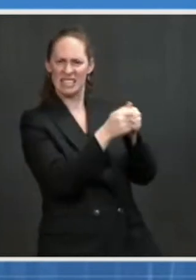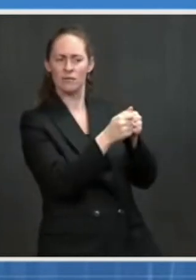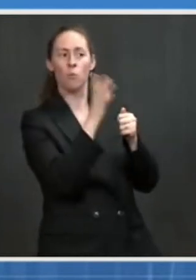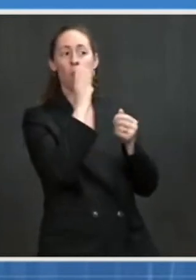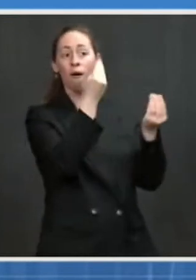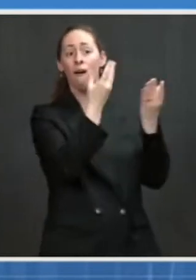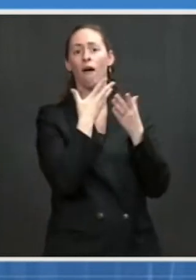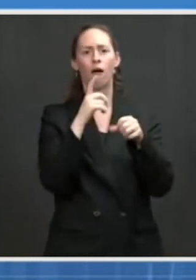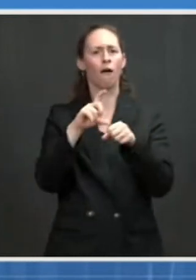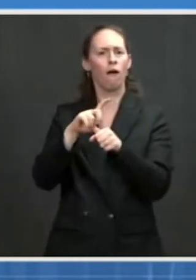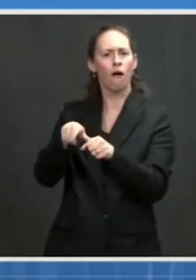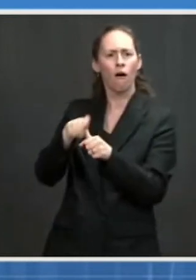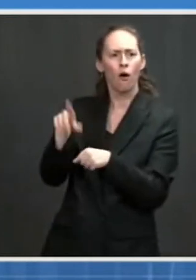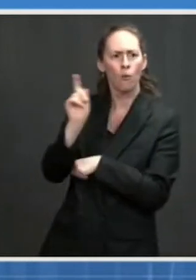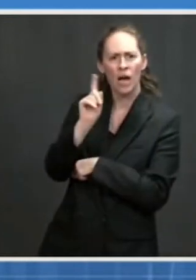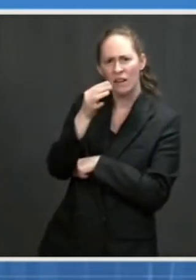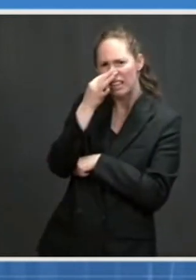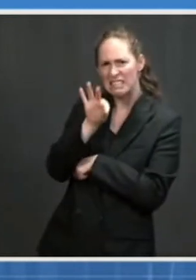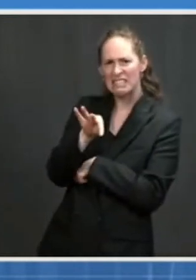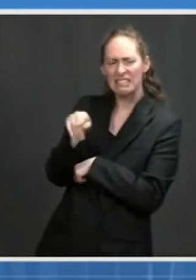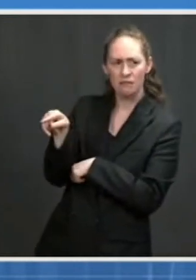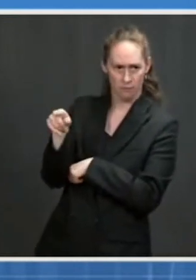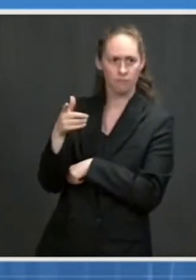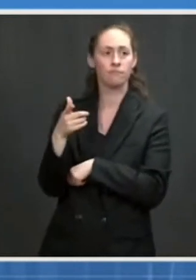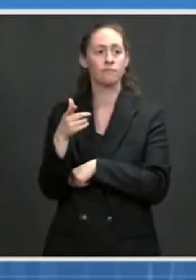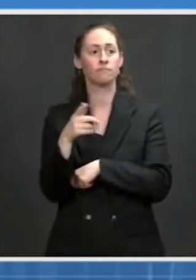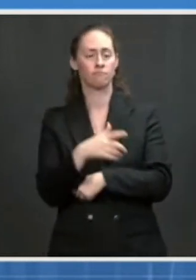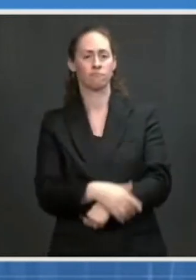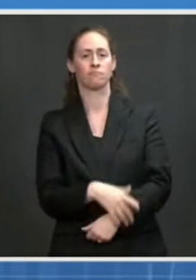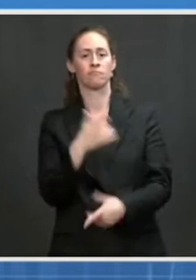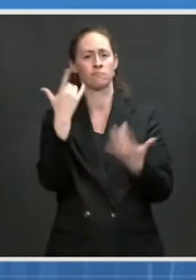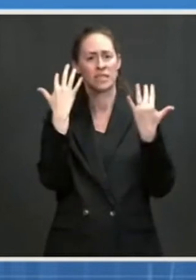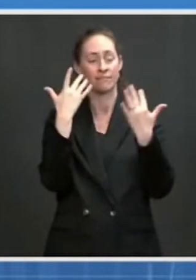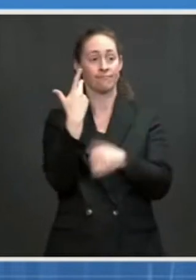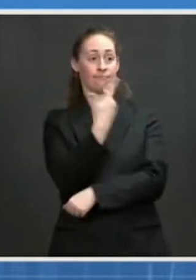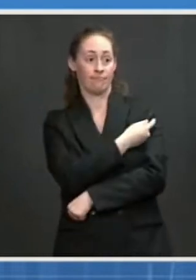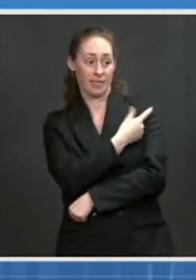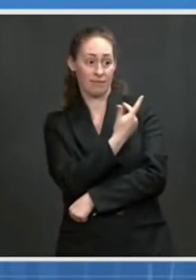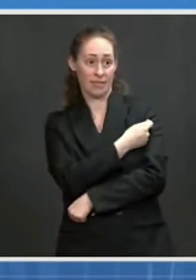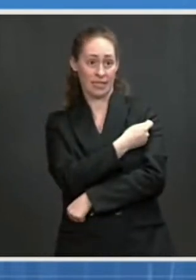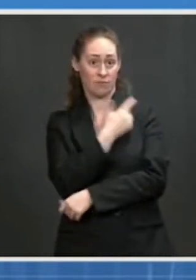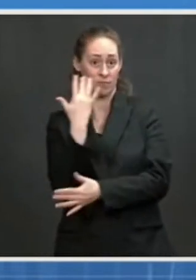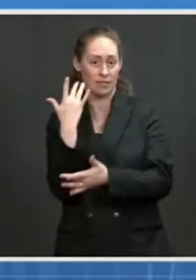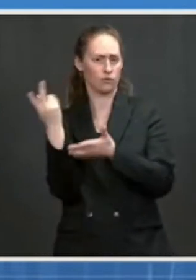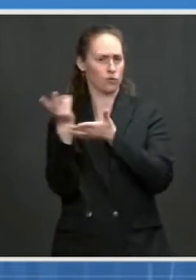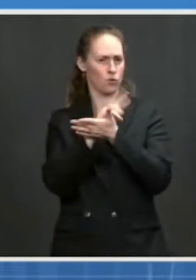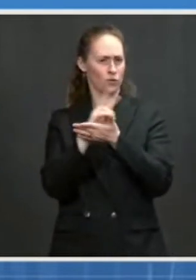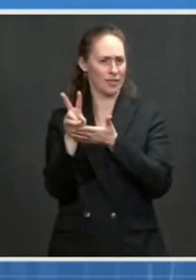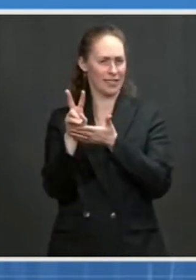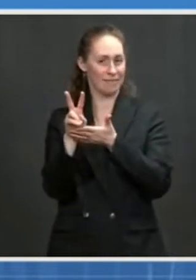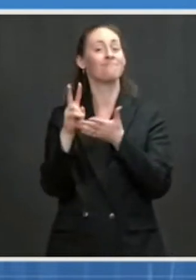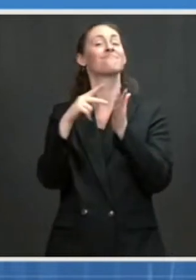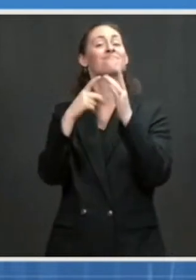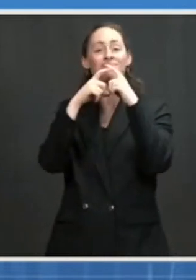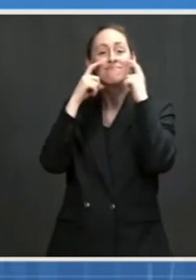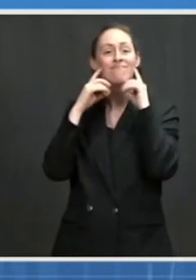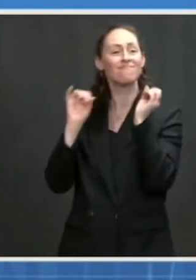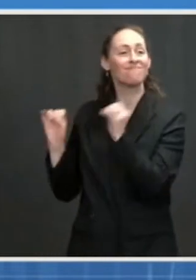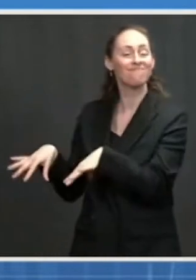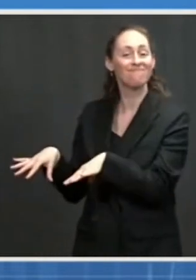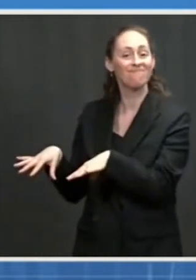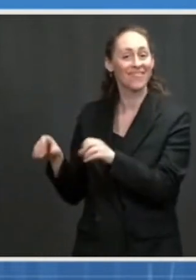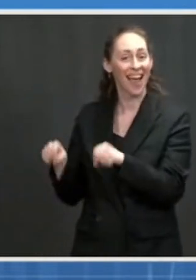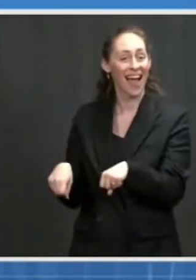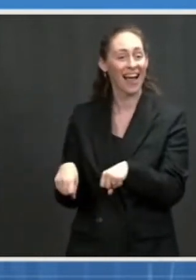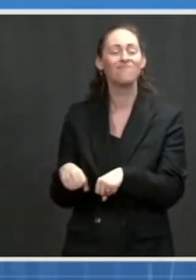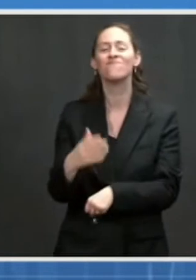Once you are fully vaccinated, 2 weeks after your last dose, you can shed your mask. Thank you. I'll now turn things